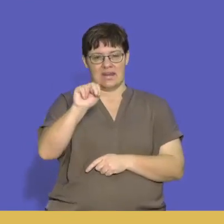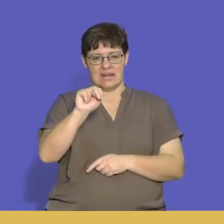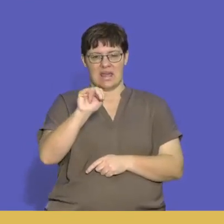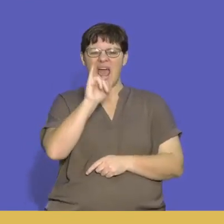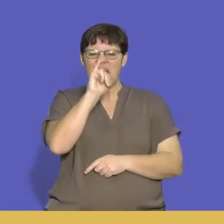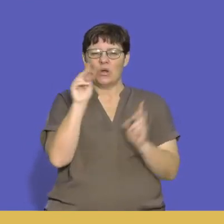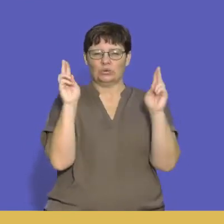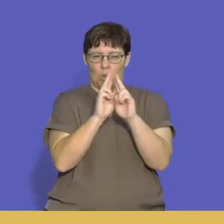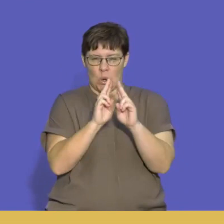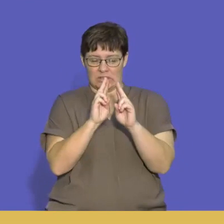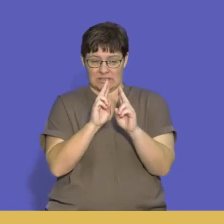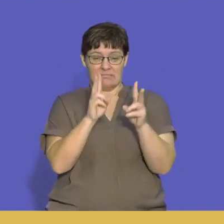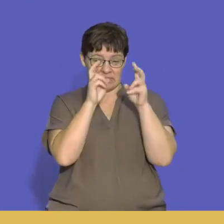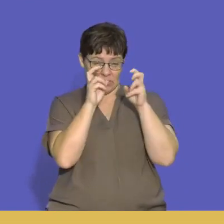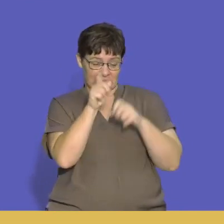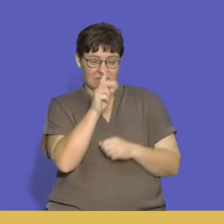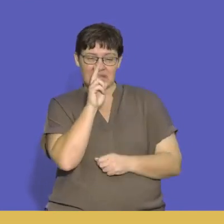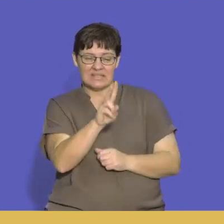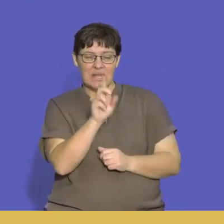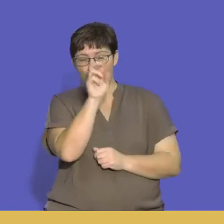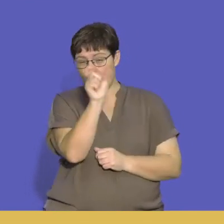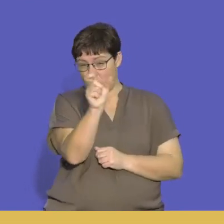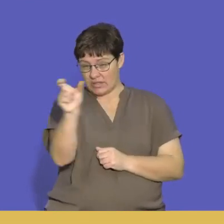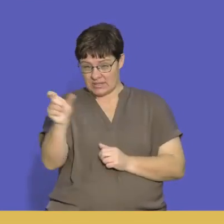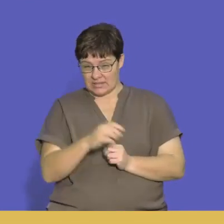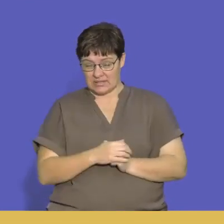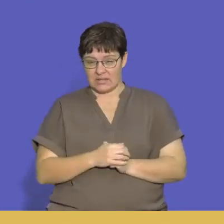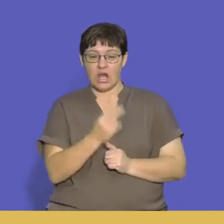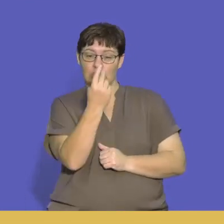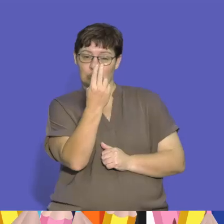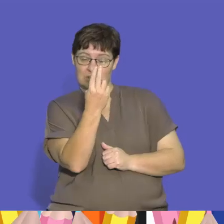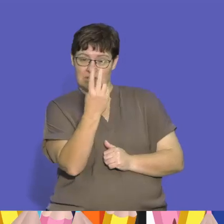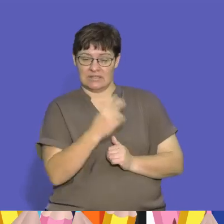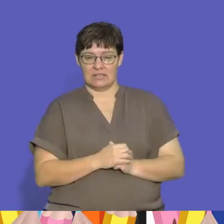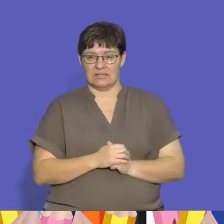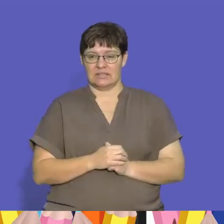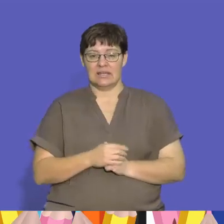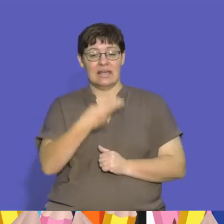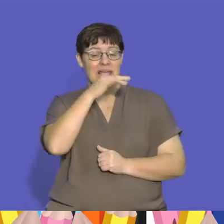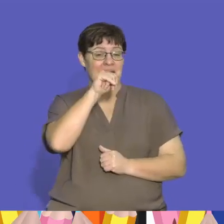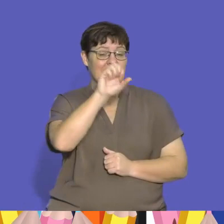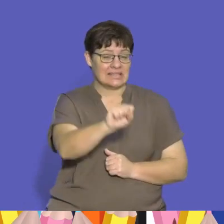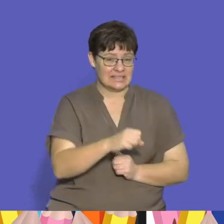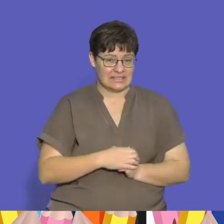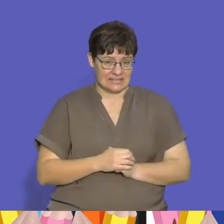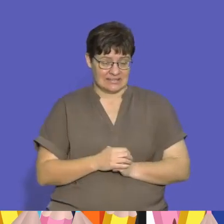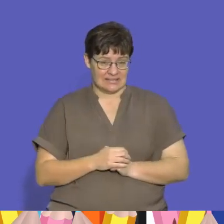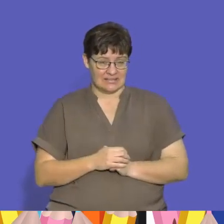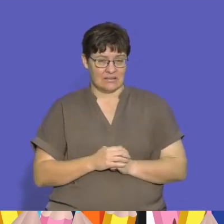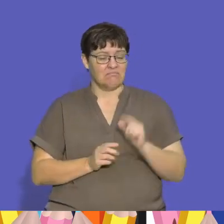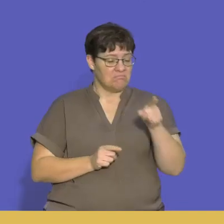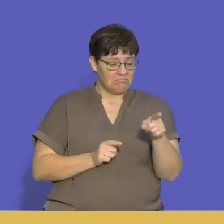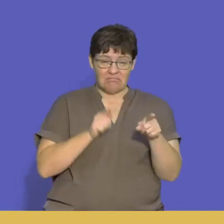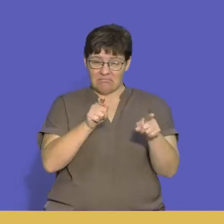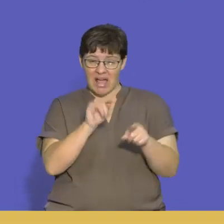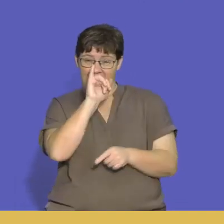call it the short E sound. Listen to these words. Twin. His. Can